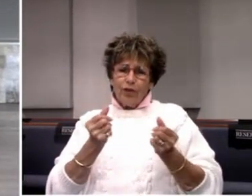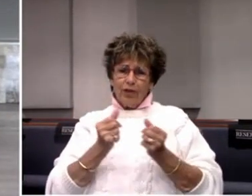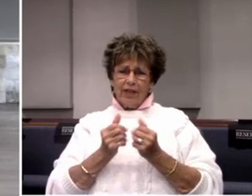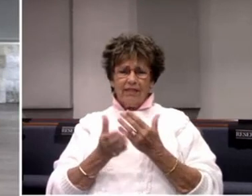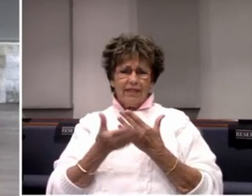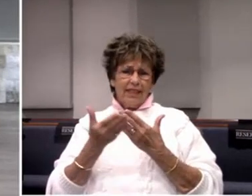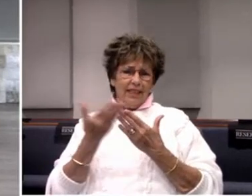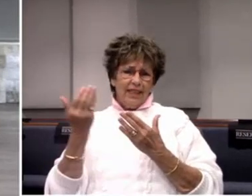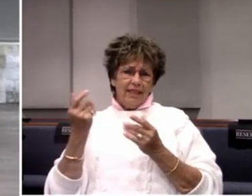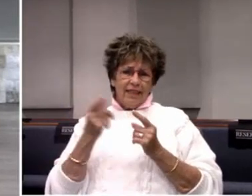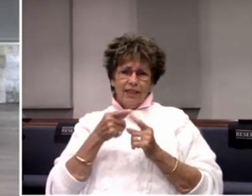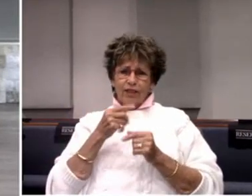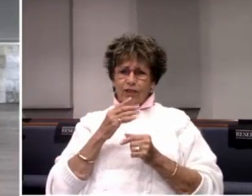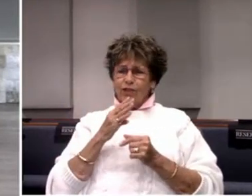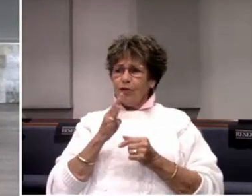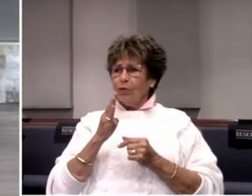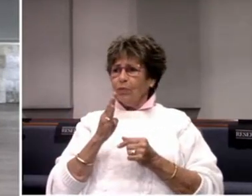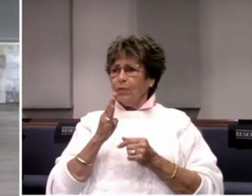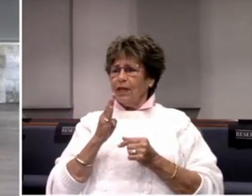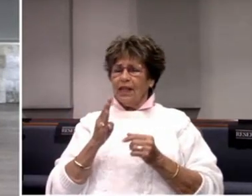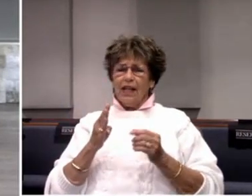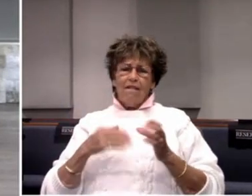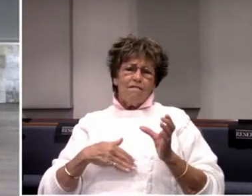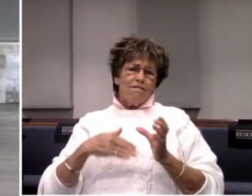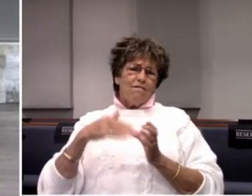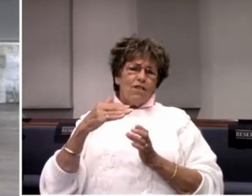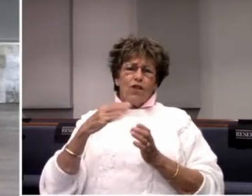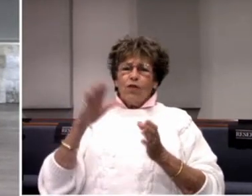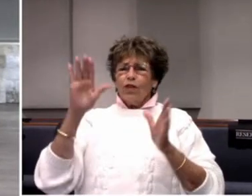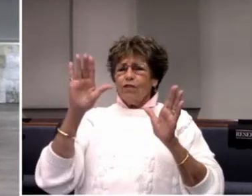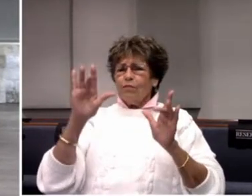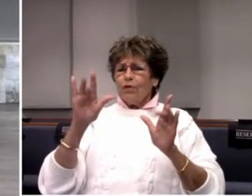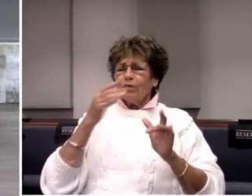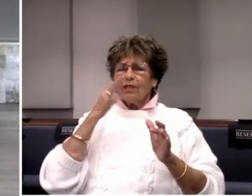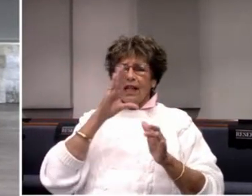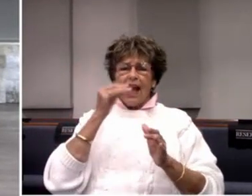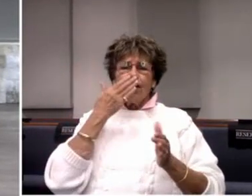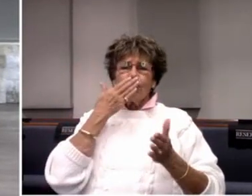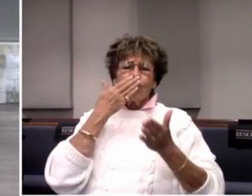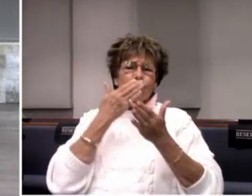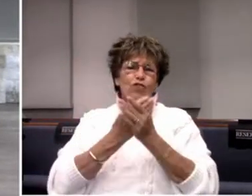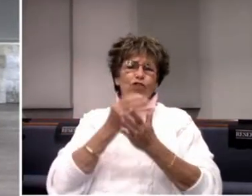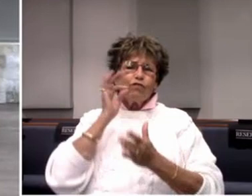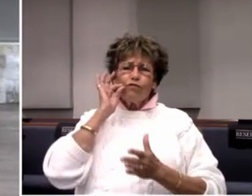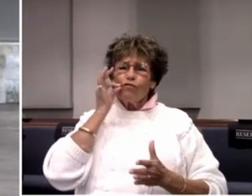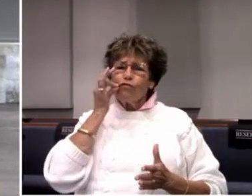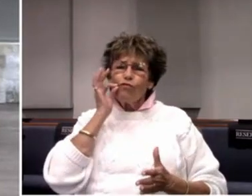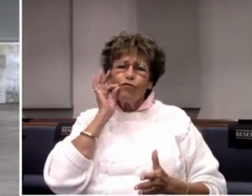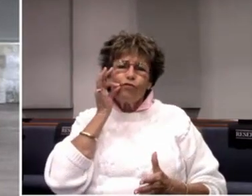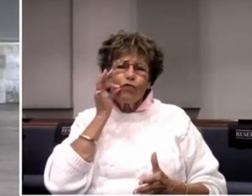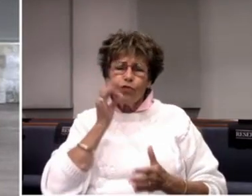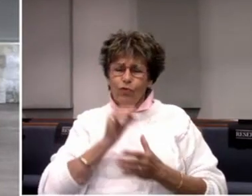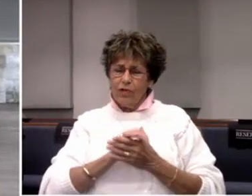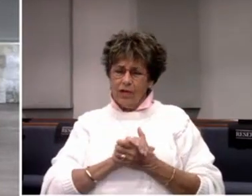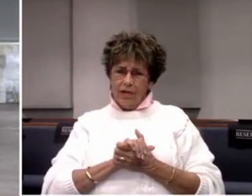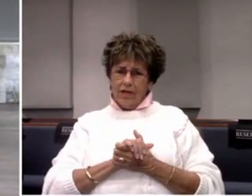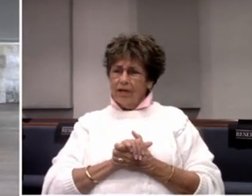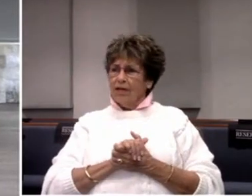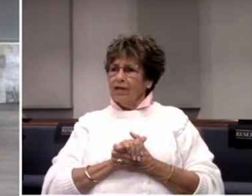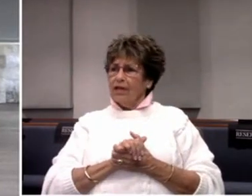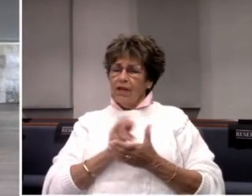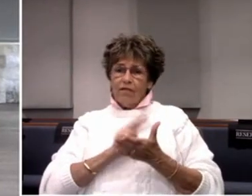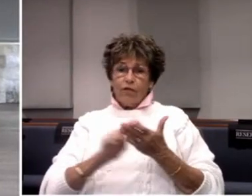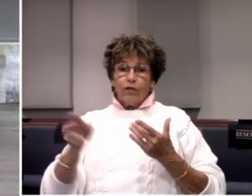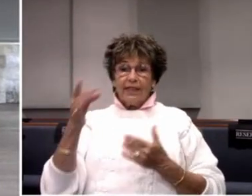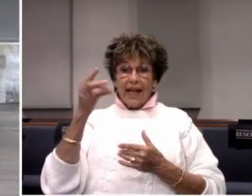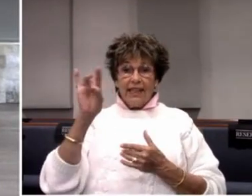be entreated, full of mercy and good fruits, without partiality and without hypocrisy. Now look at verse